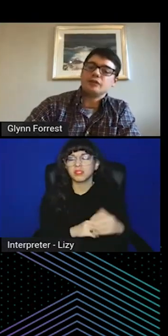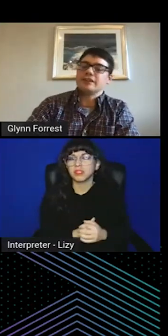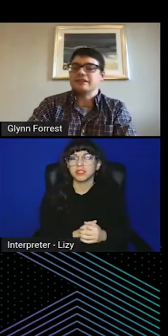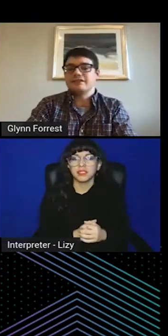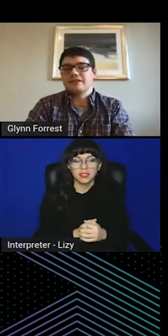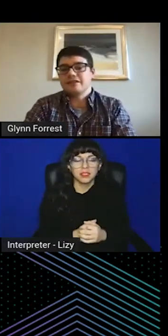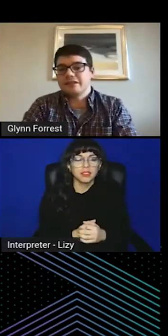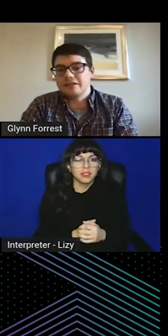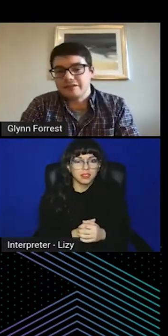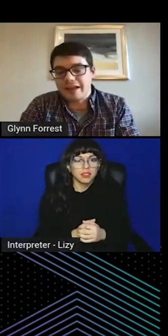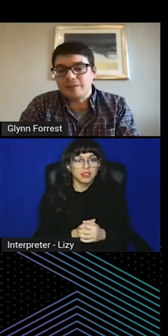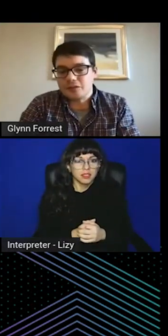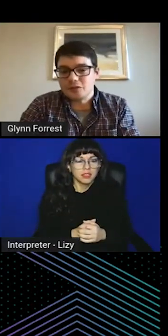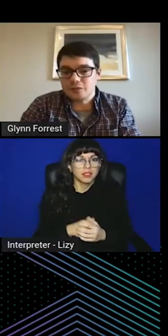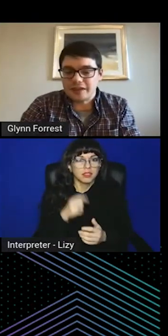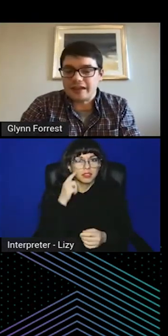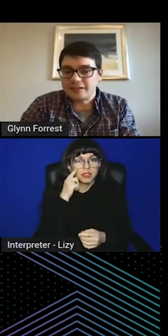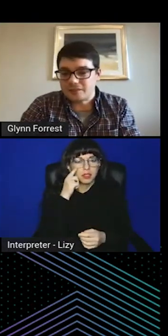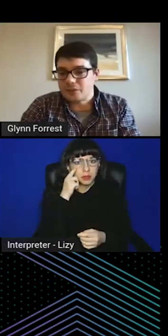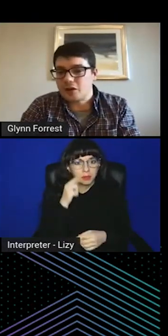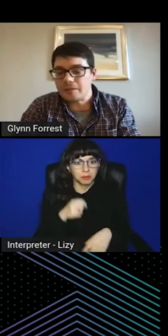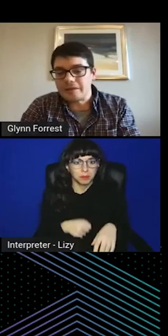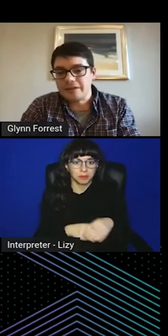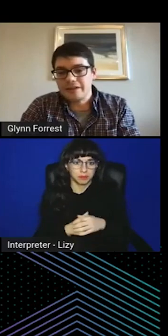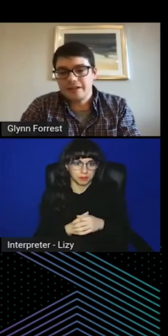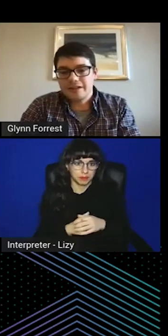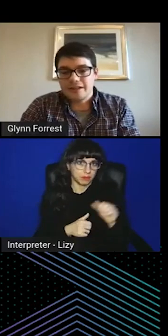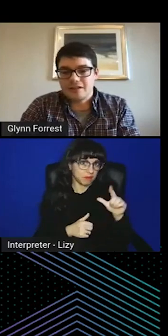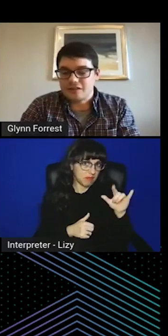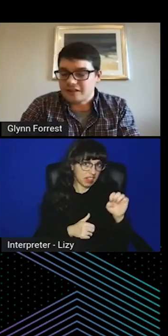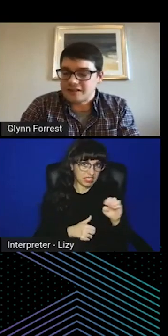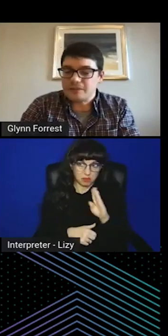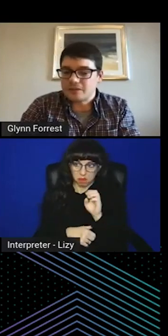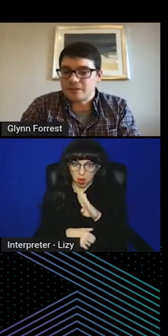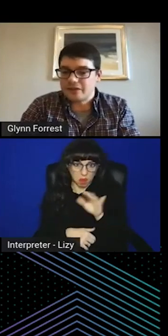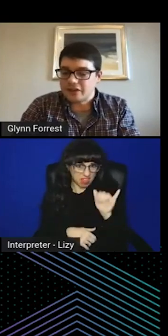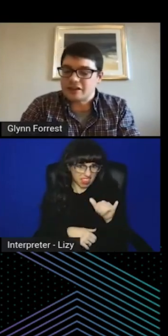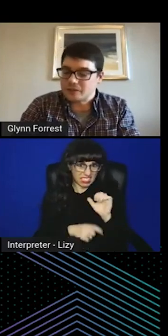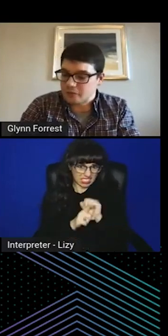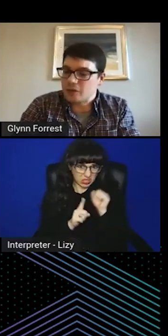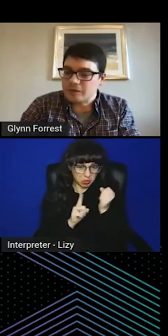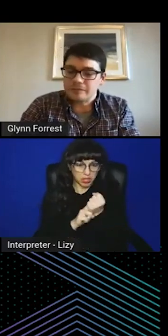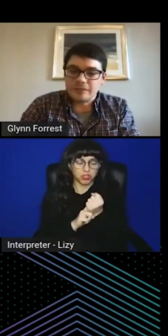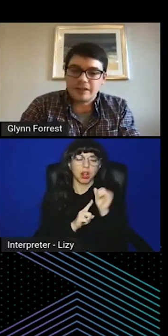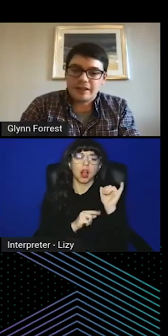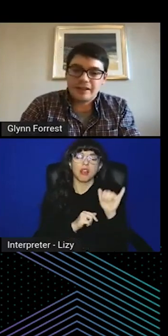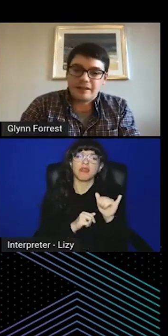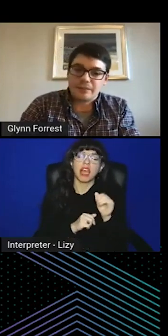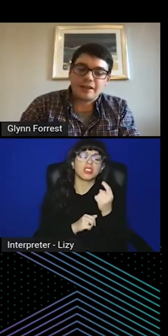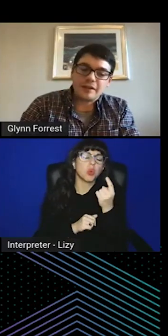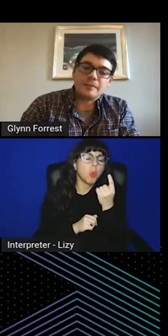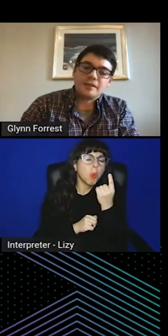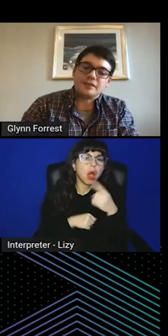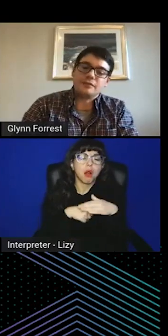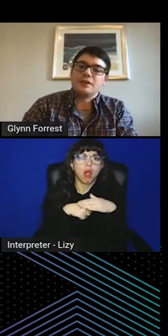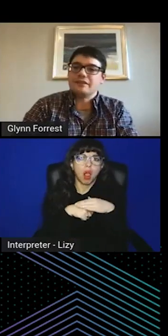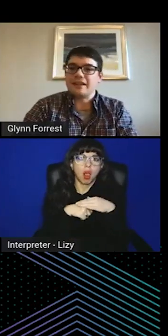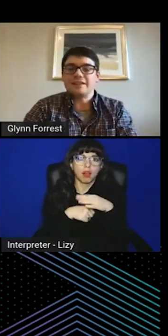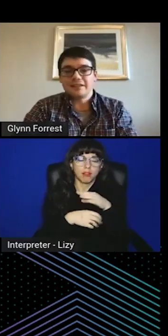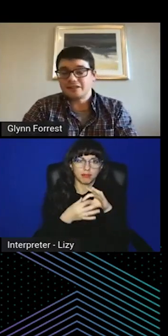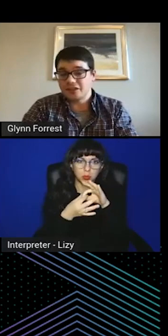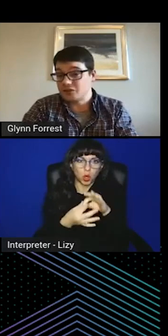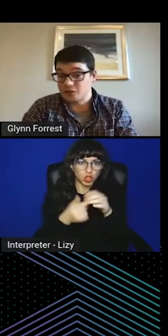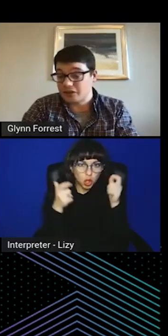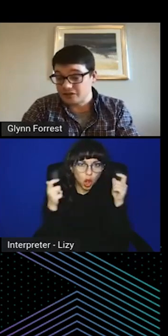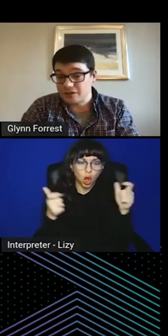And really, the episode with Alice and Bob is just a symptom of a larger problem. In big companies, if we have